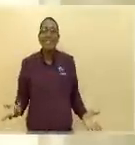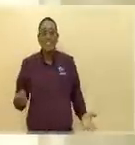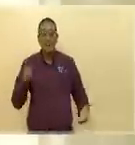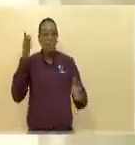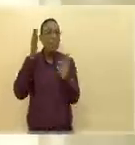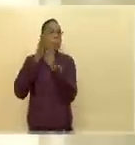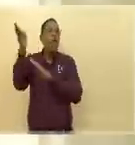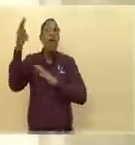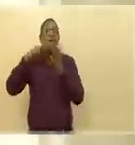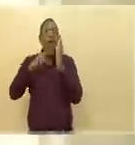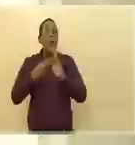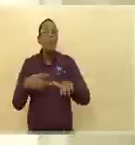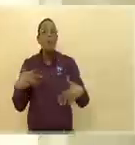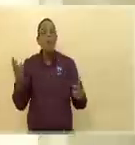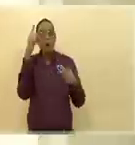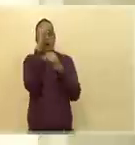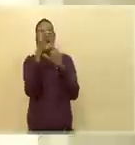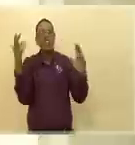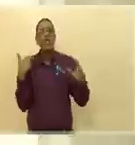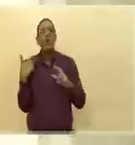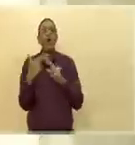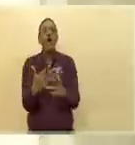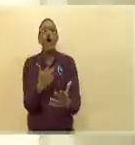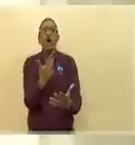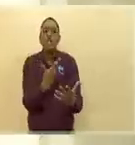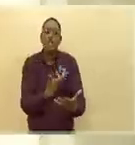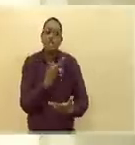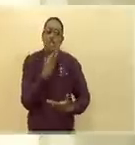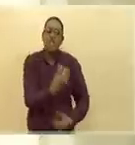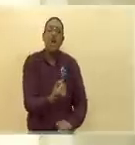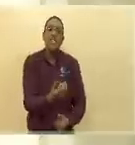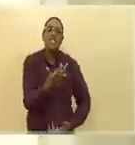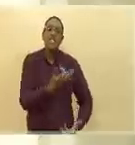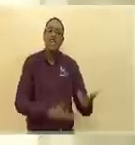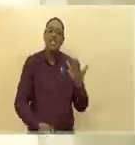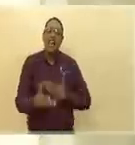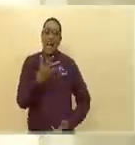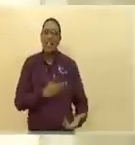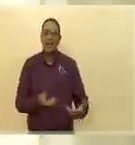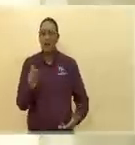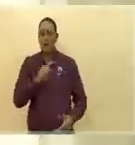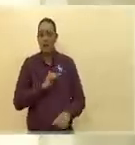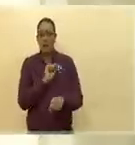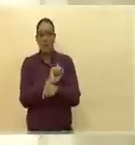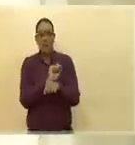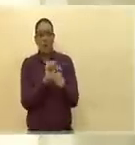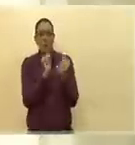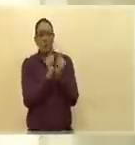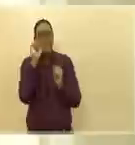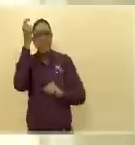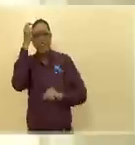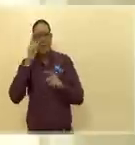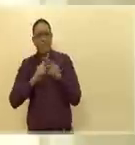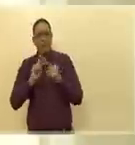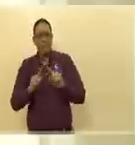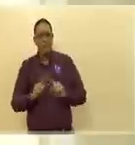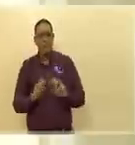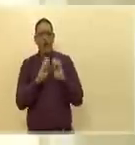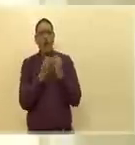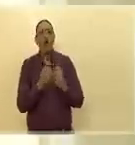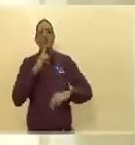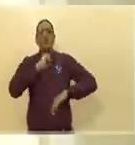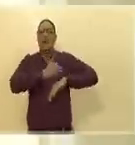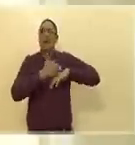purpose is the vision for what we call trusted society, where we work with government and organizations by implementing